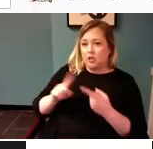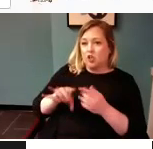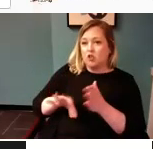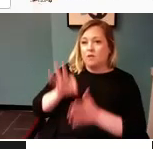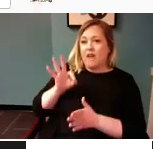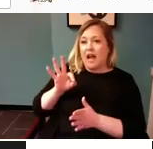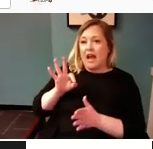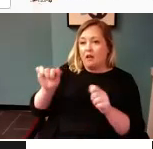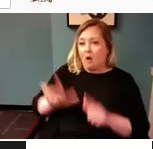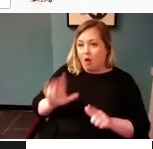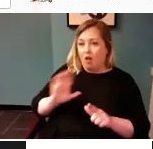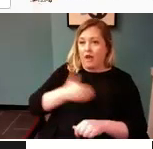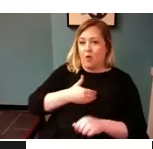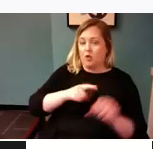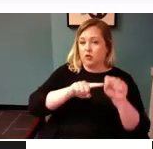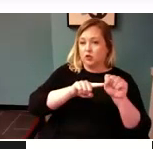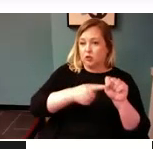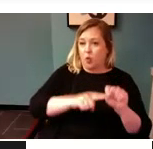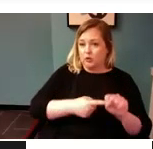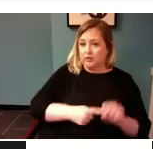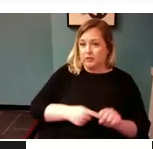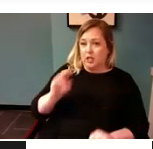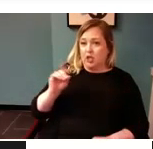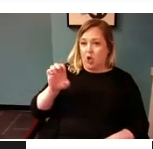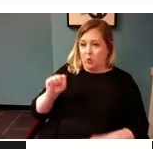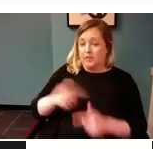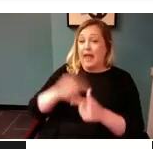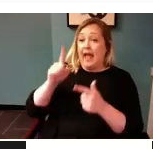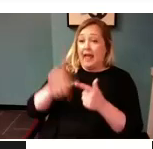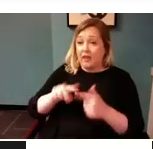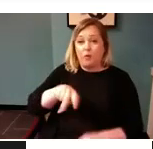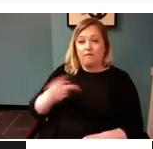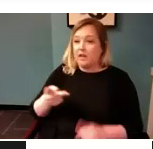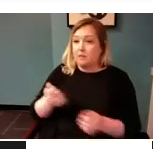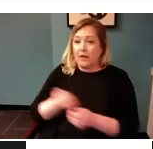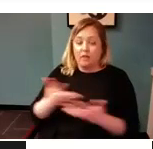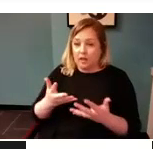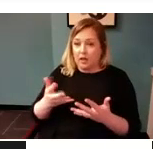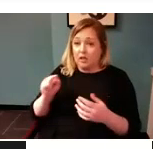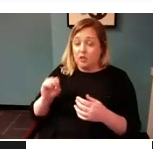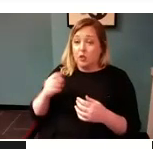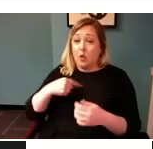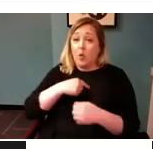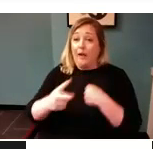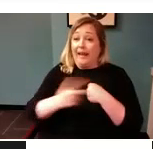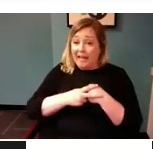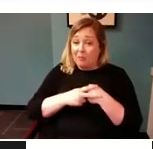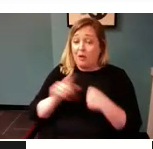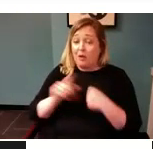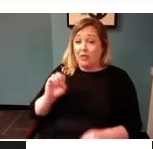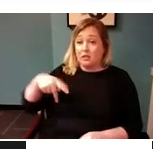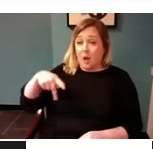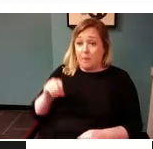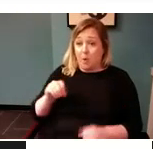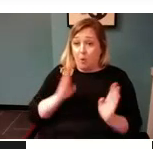everything. Yes. And then that way we know. And then if we're, since they're already topological, we keep that topological sort. And then now when we go iterate